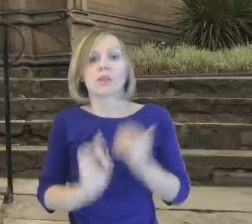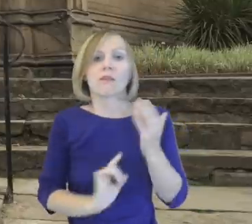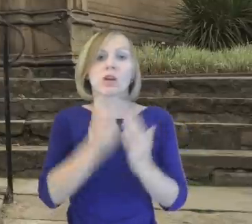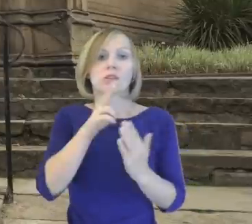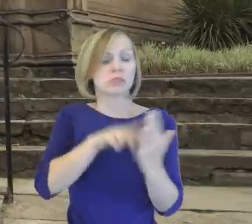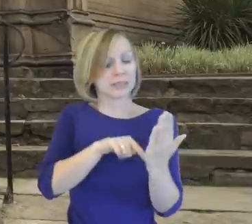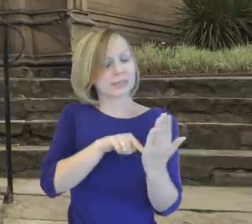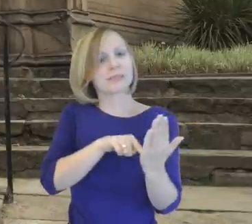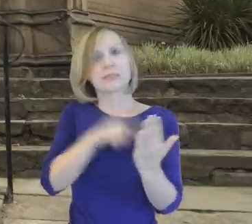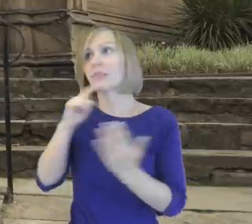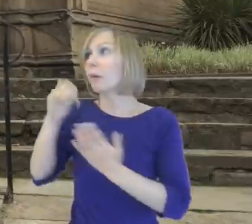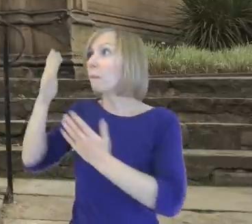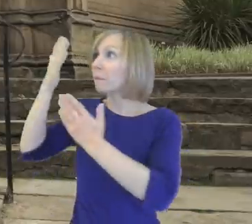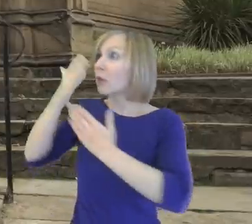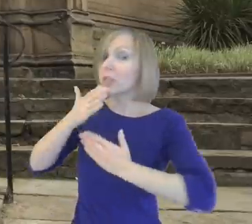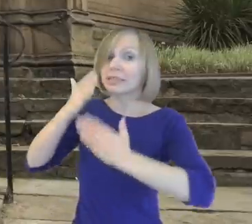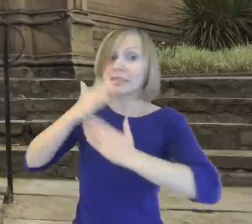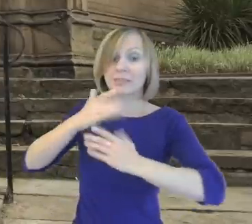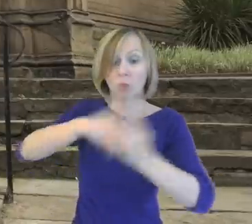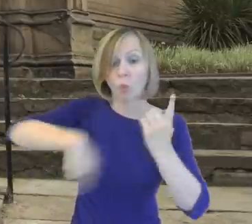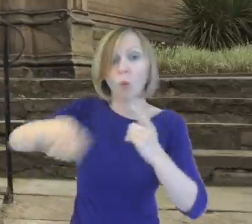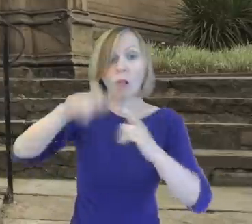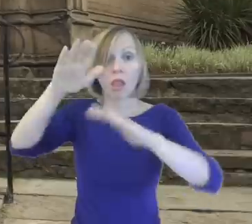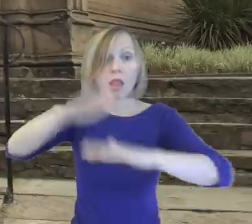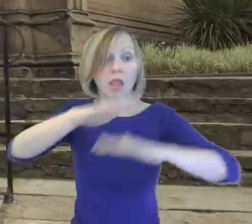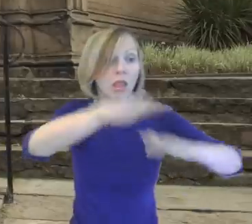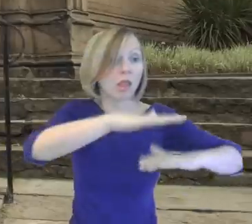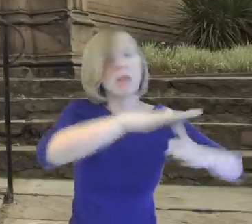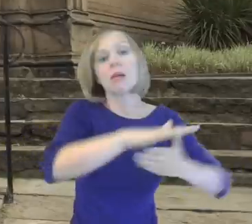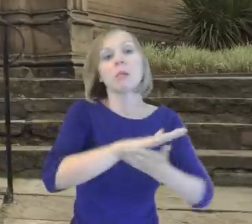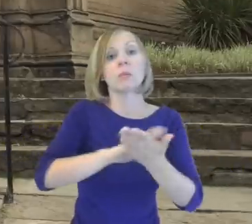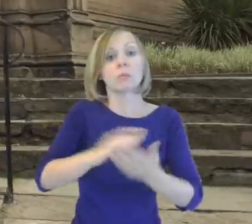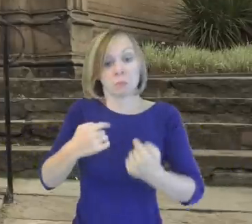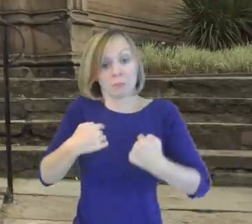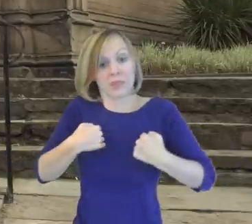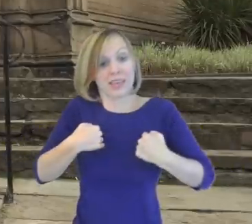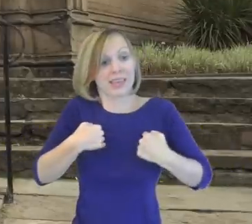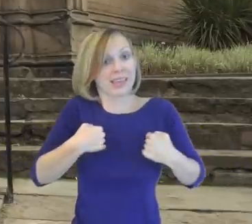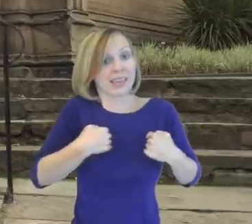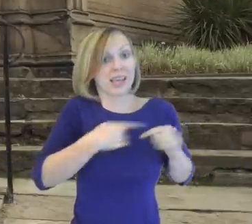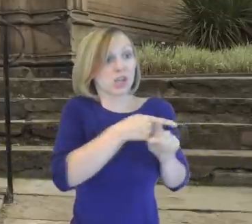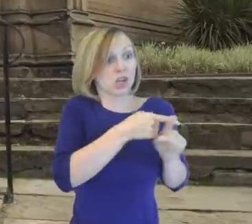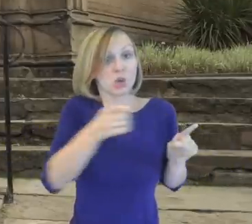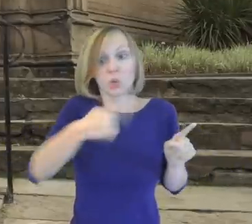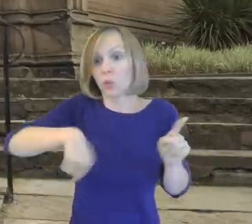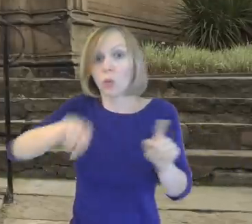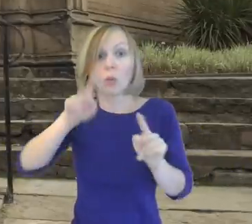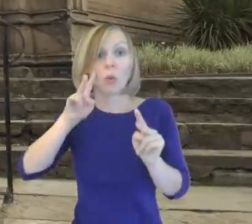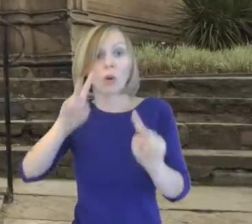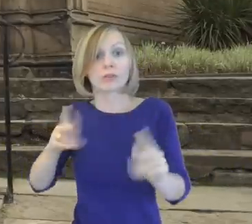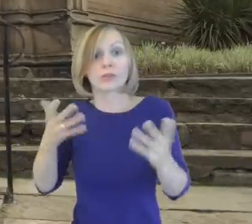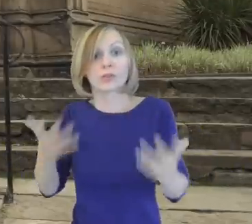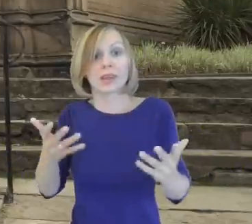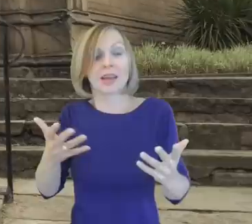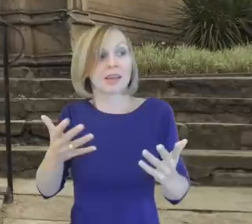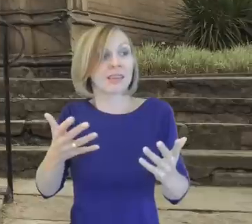"The mercy of the Lord is upon all flesh." That's upon me and you and everyone else watching today, and all those people we walk past every